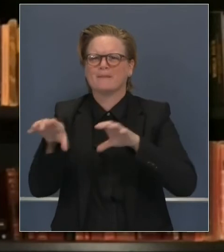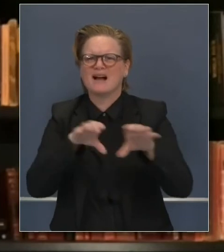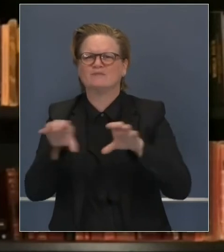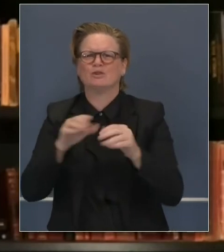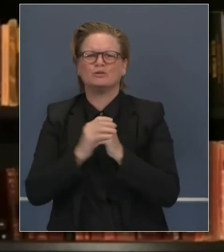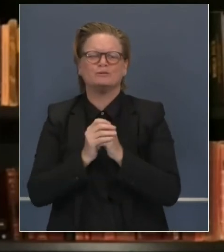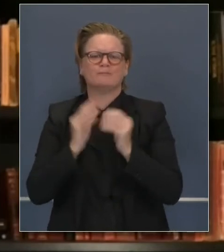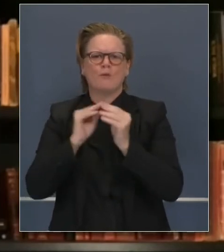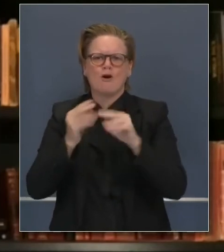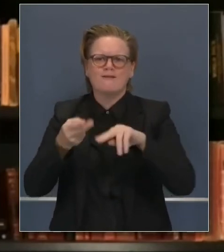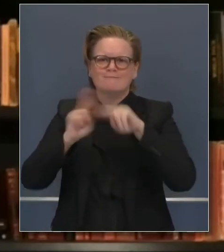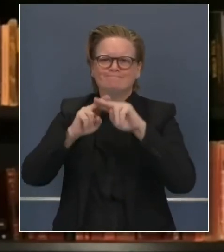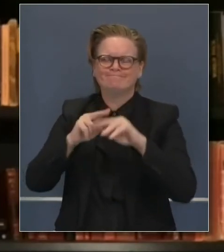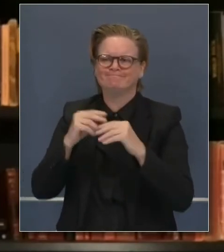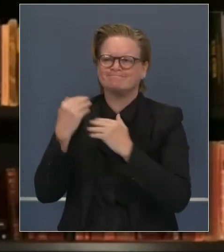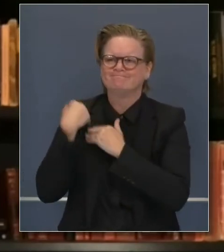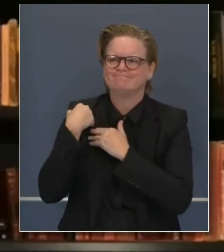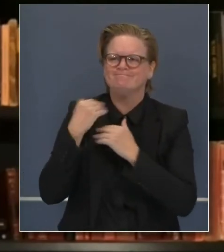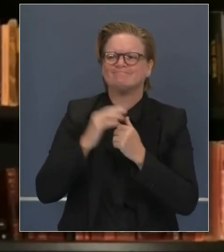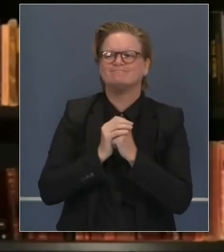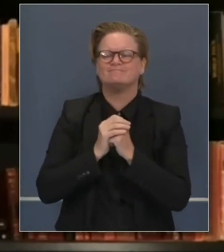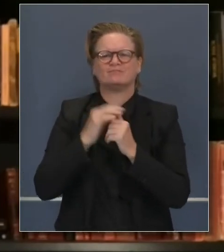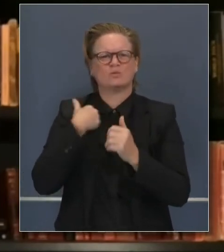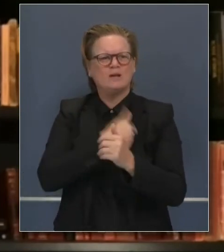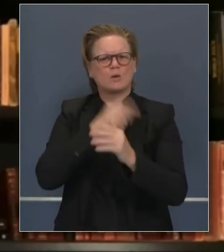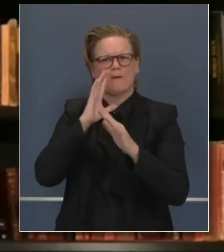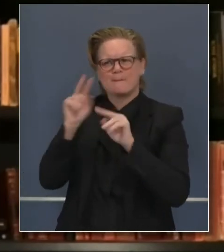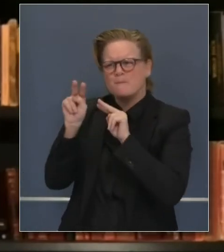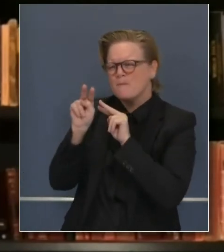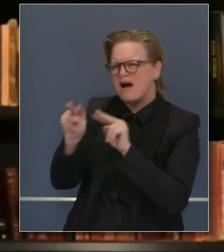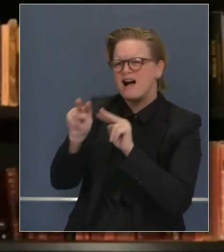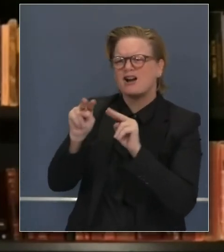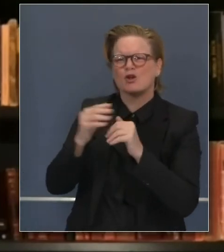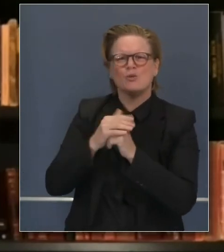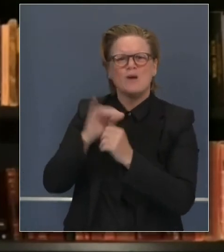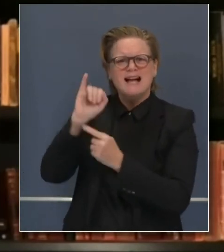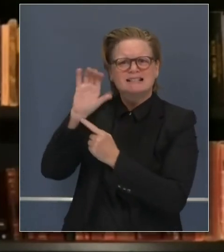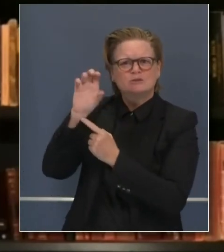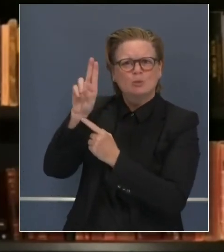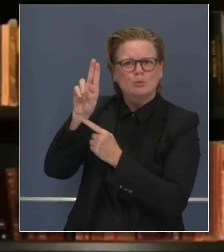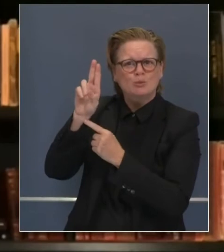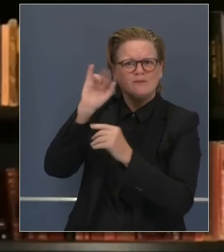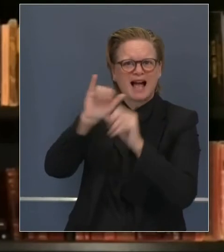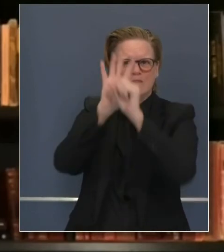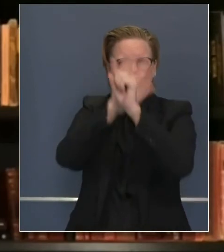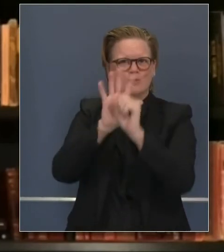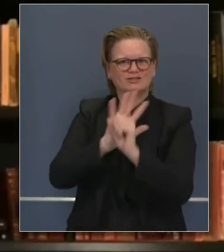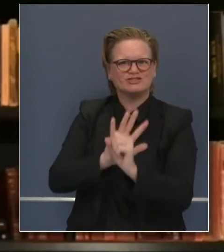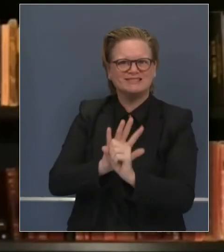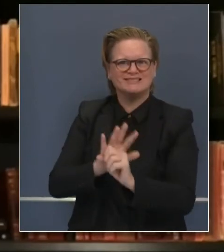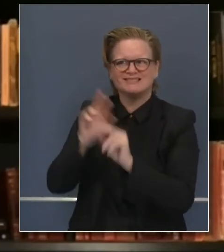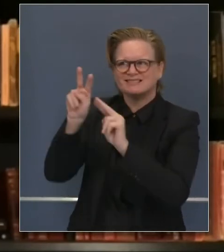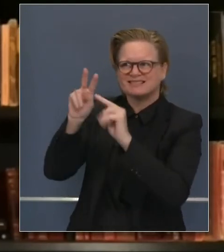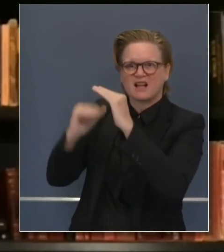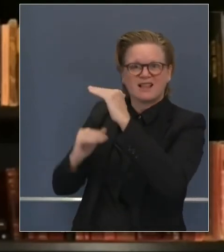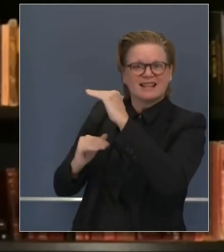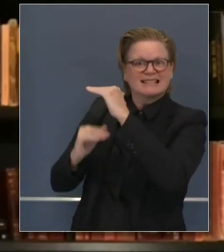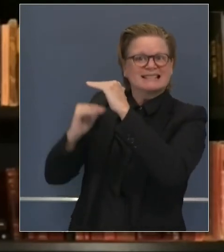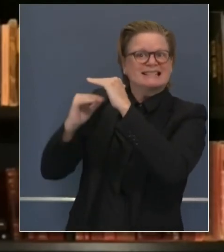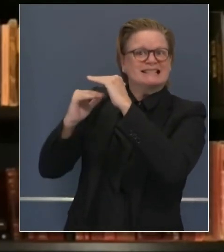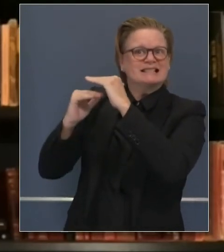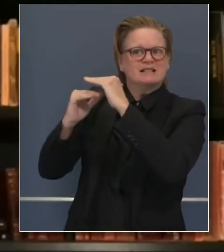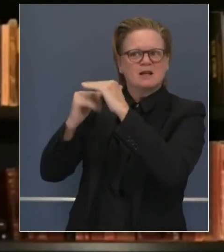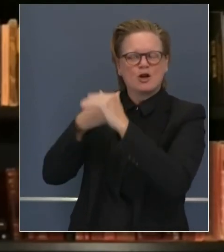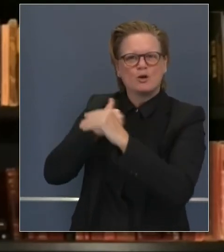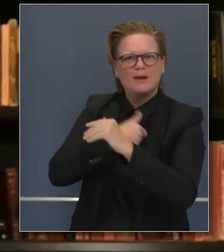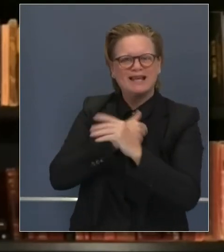closely the ICU numbers in our healthcare delivery system by region, posting that data on a consistent basis. Encourage